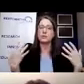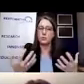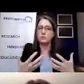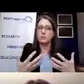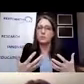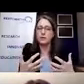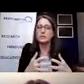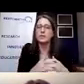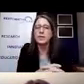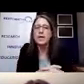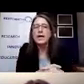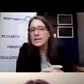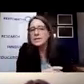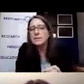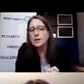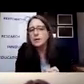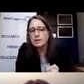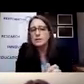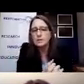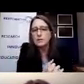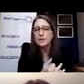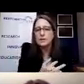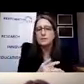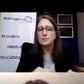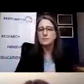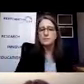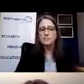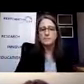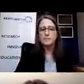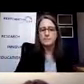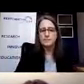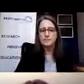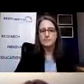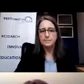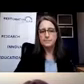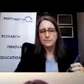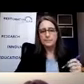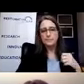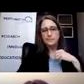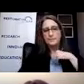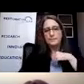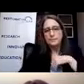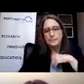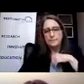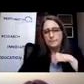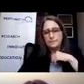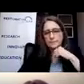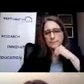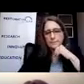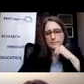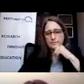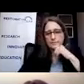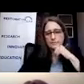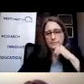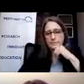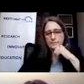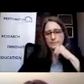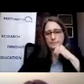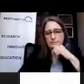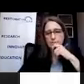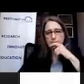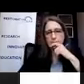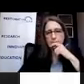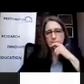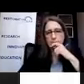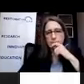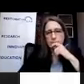and others who are responsible, has to be part of the solution here. Thank you. Yeah, you're